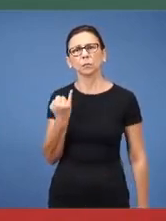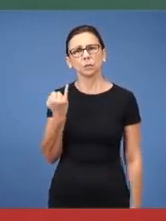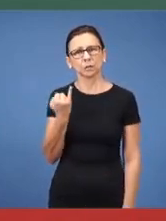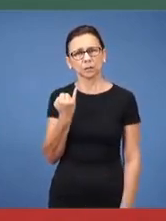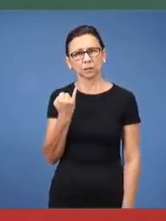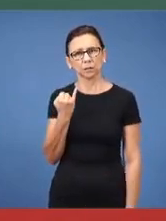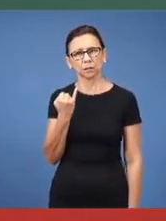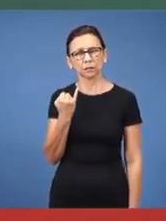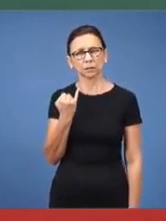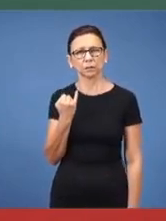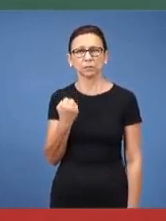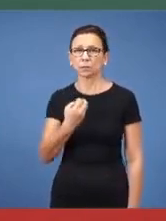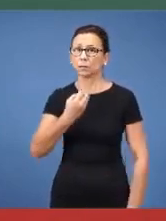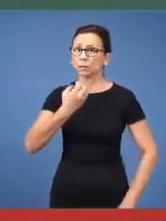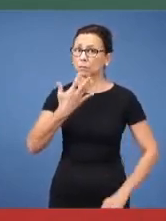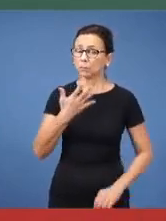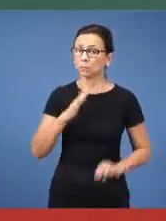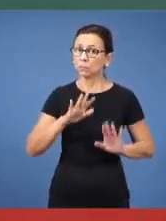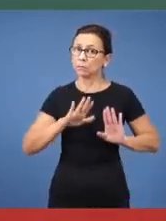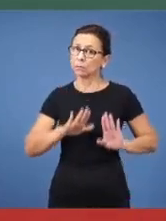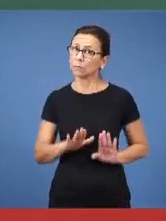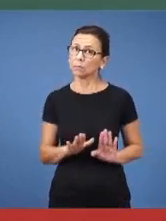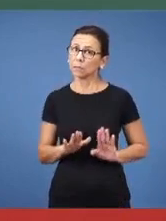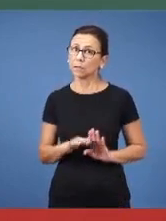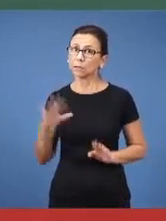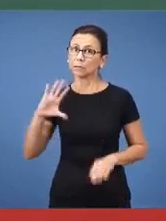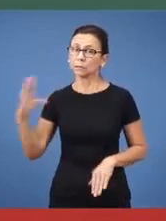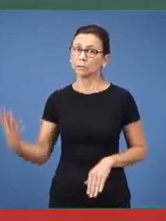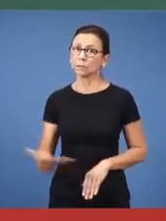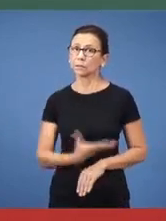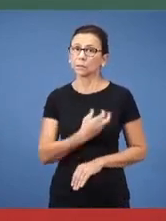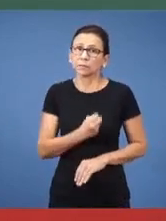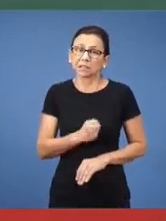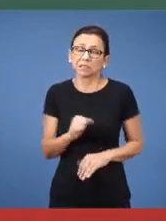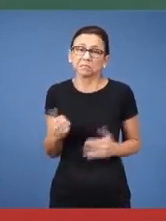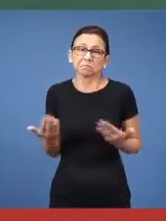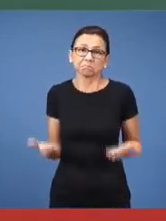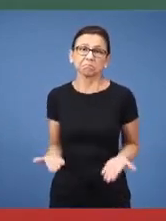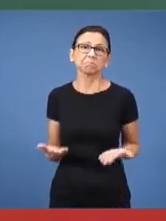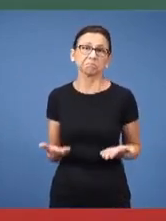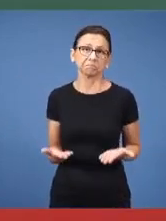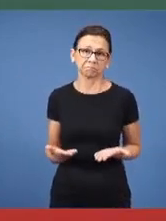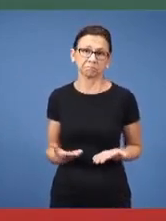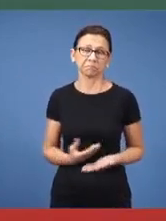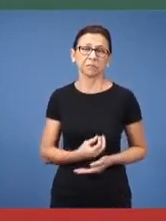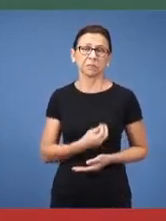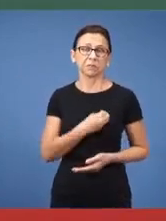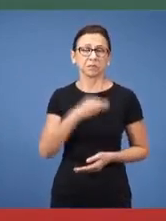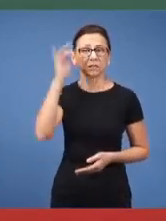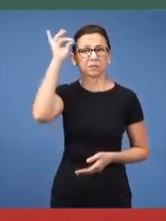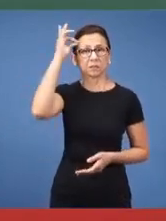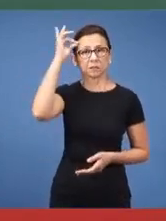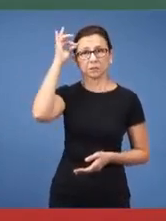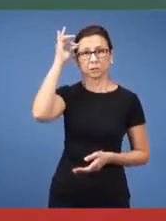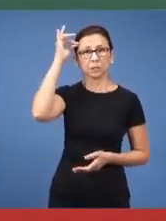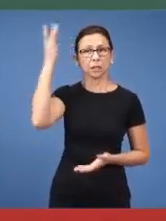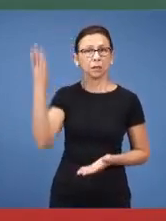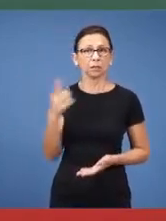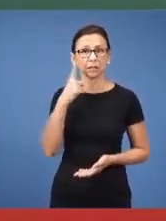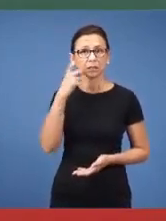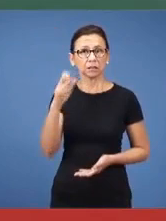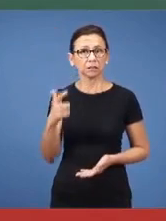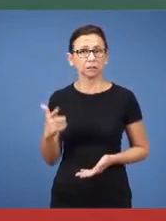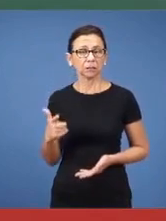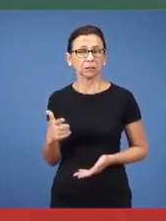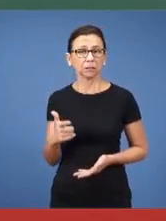Watching things that at the moment they're good, but they have no efficacy for the spiritual life